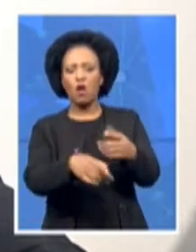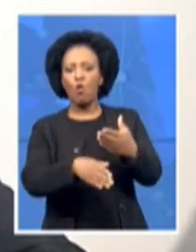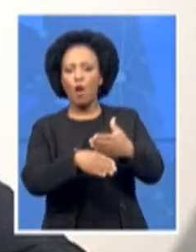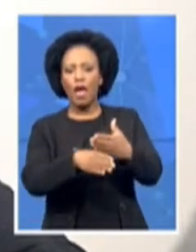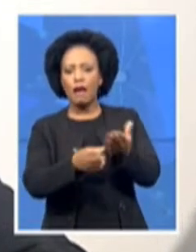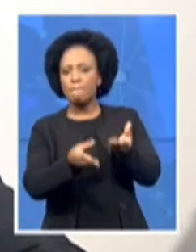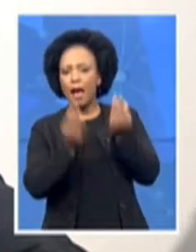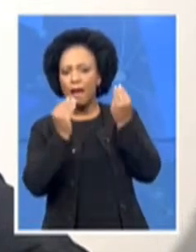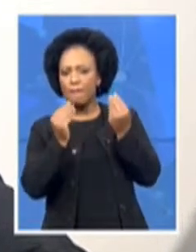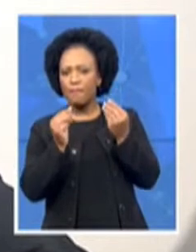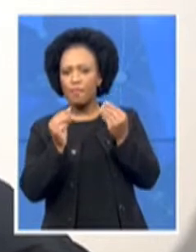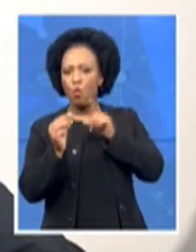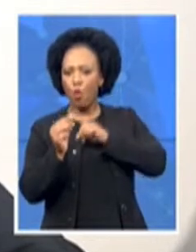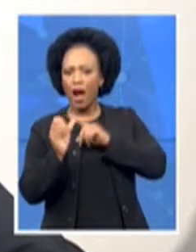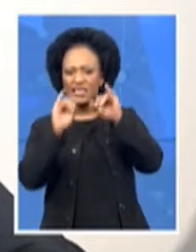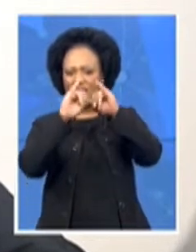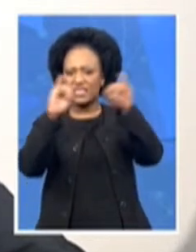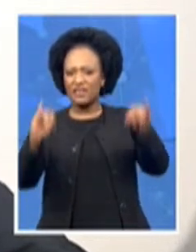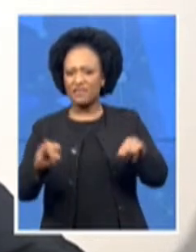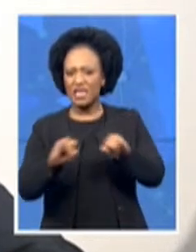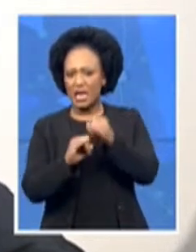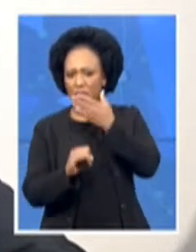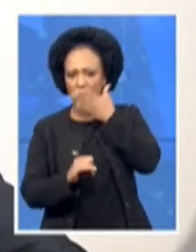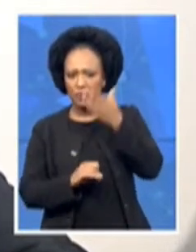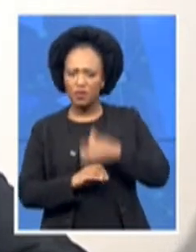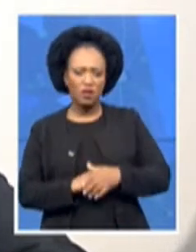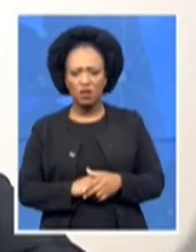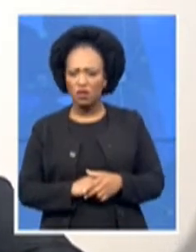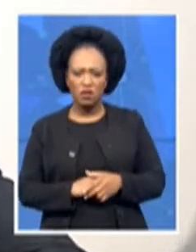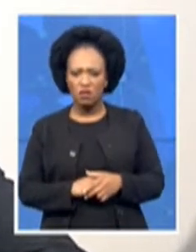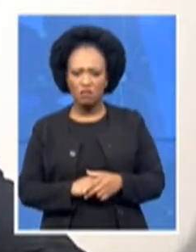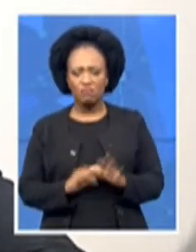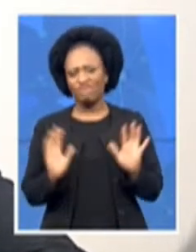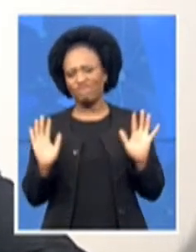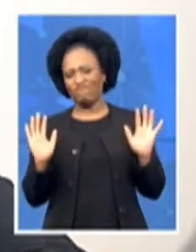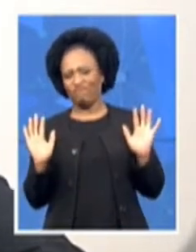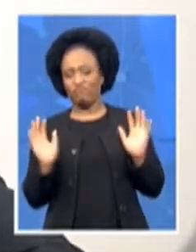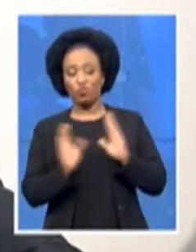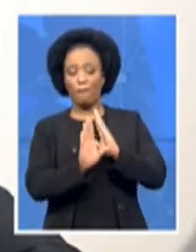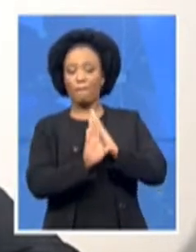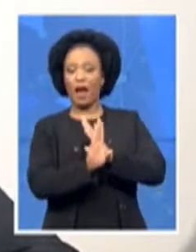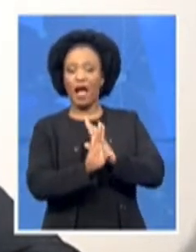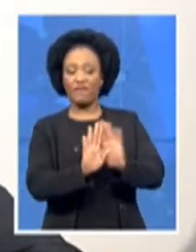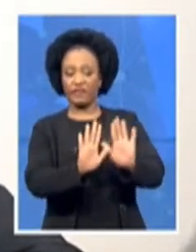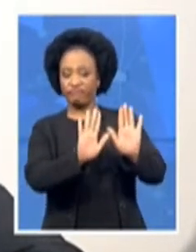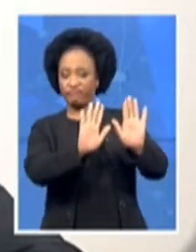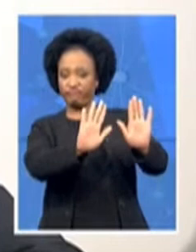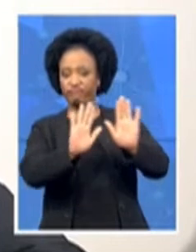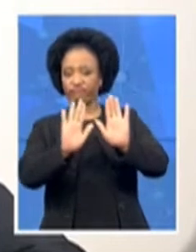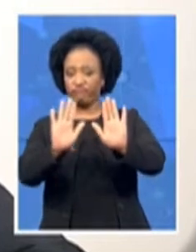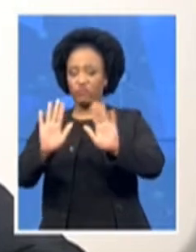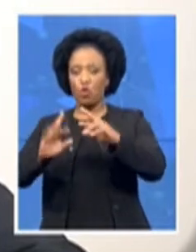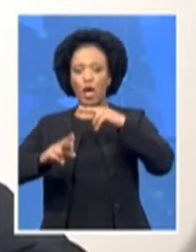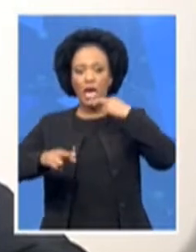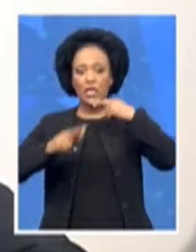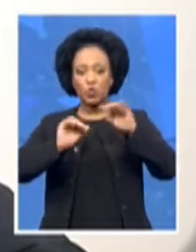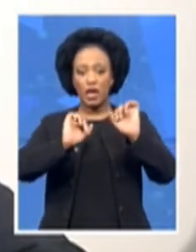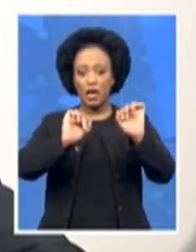which, you know, if it's done with some private people in their restaurants, in their hotels, in